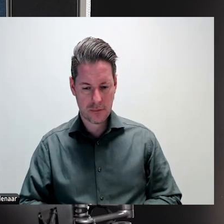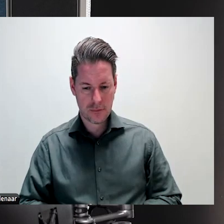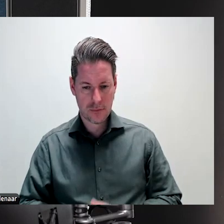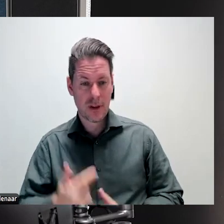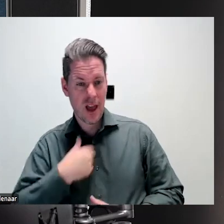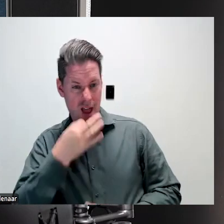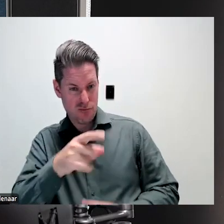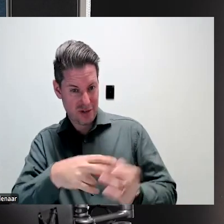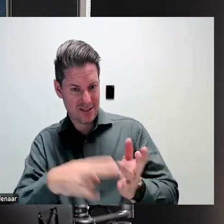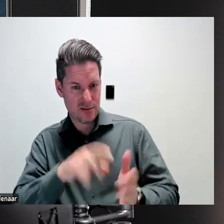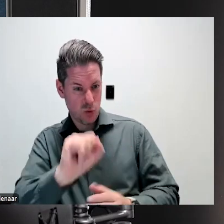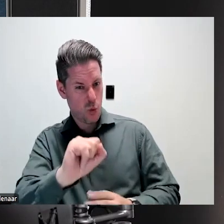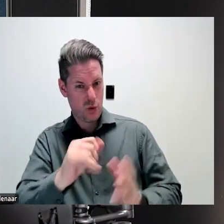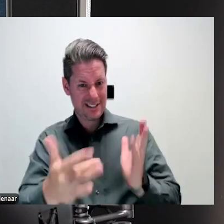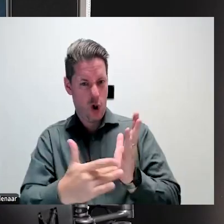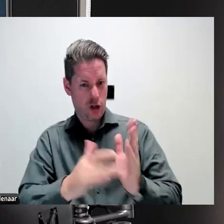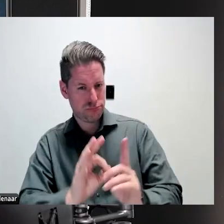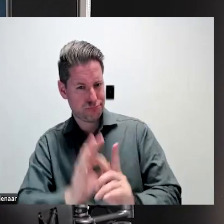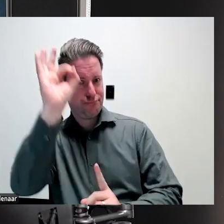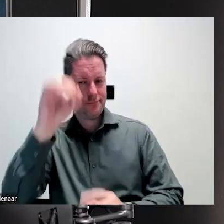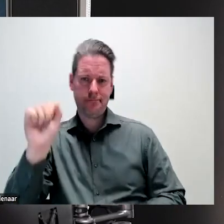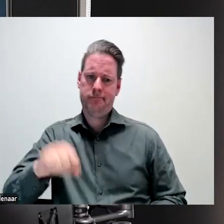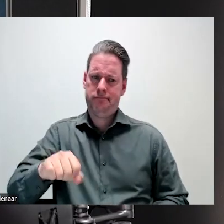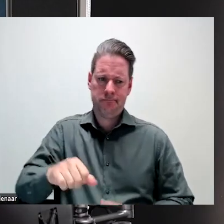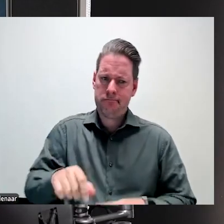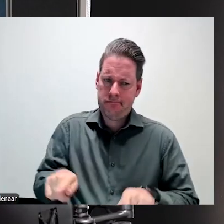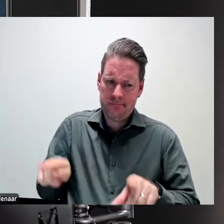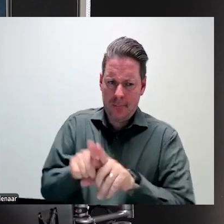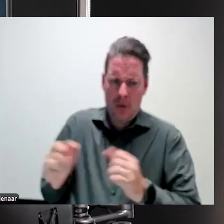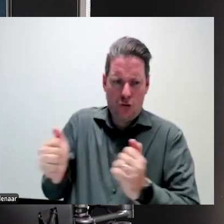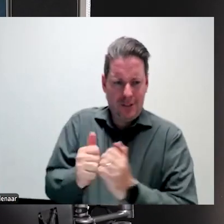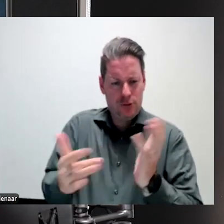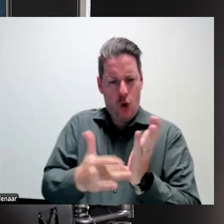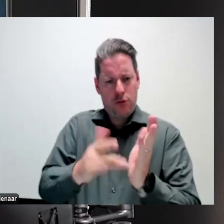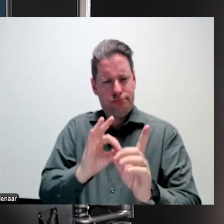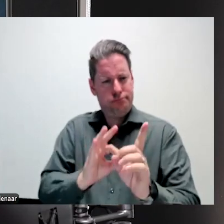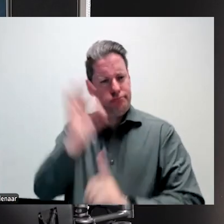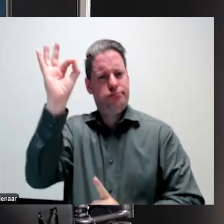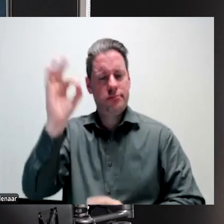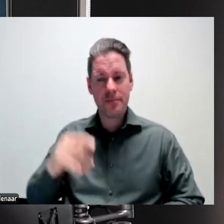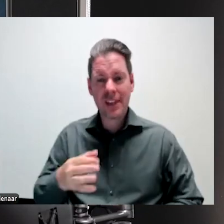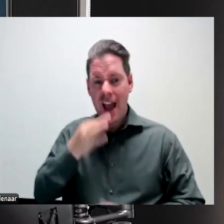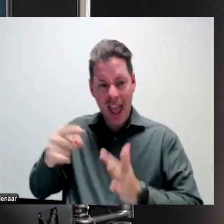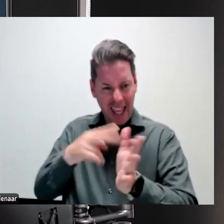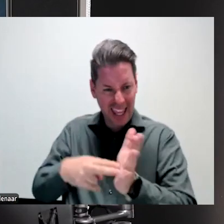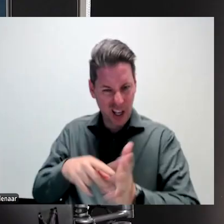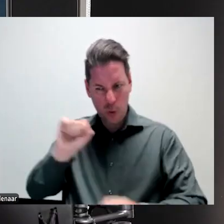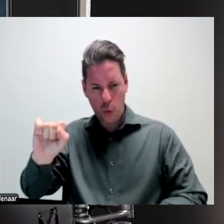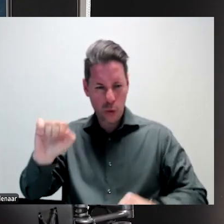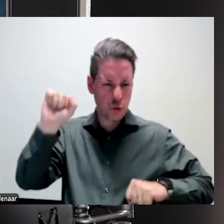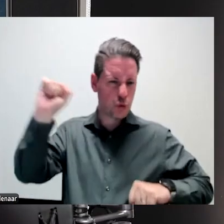it's improved so much. Yeah. Ian, do you have superpowers?